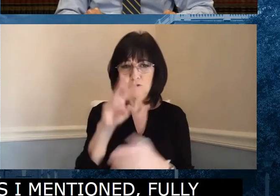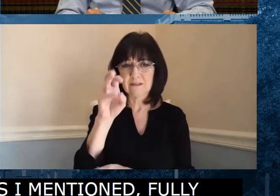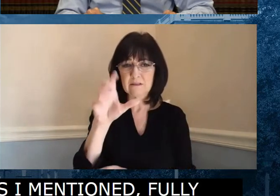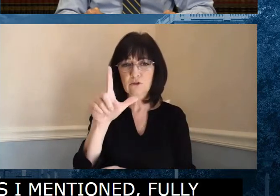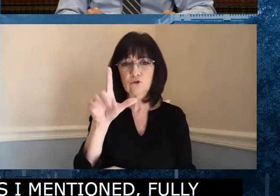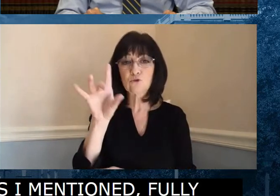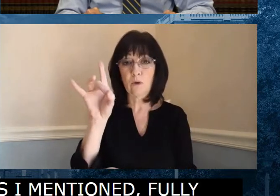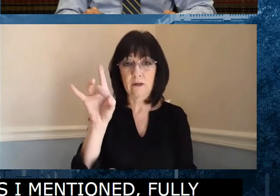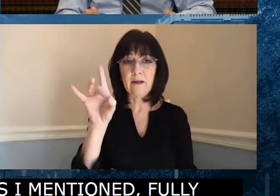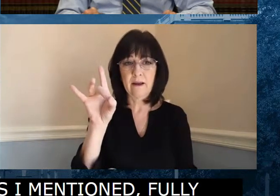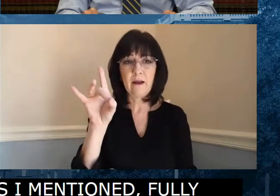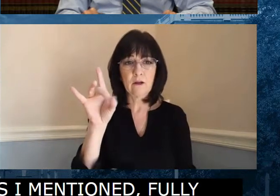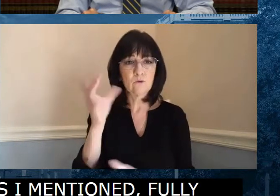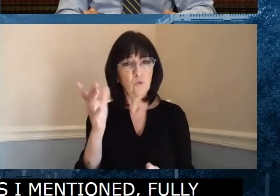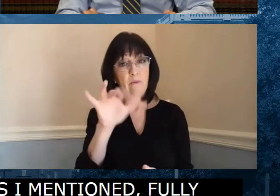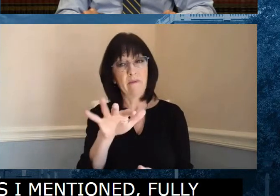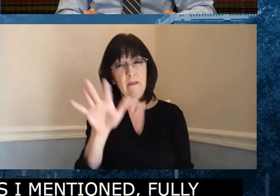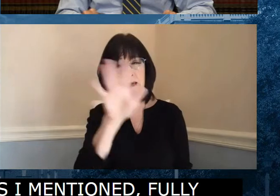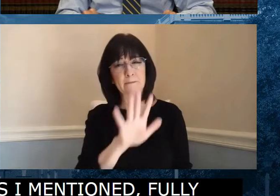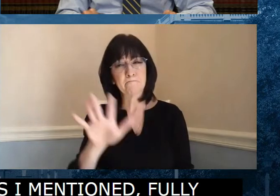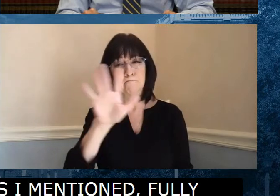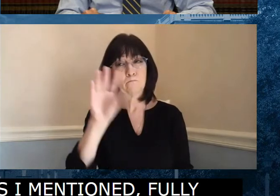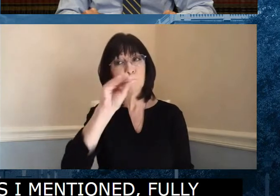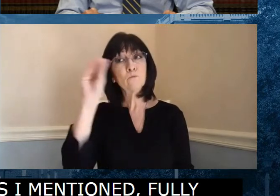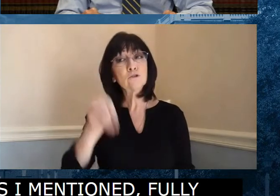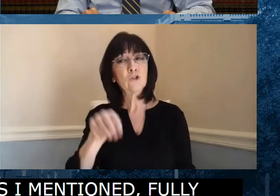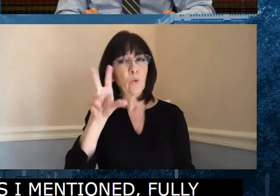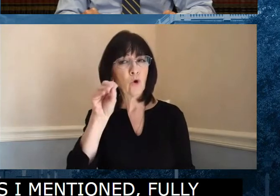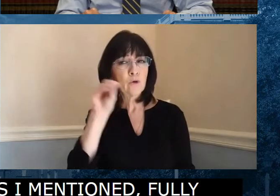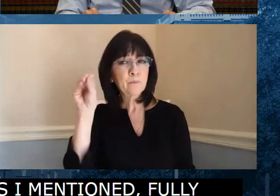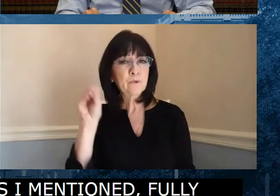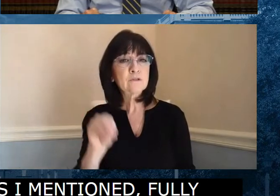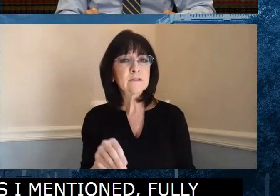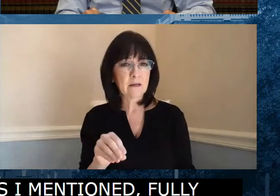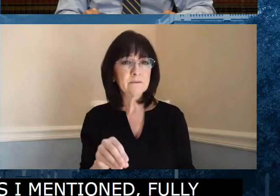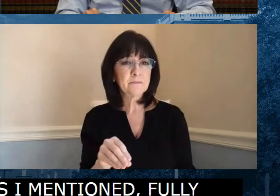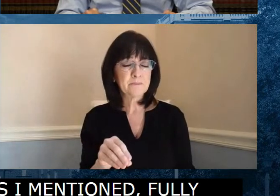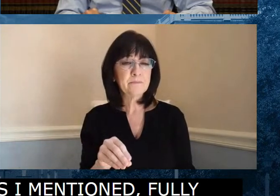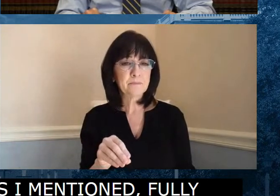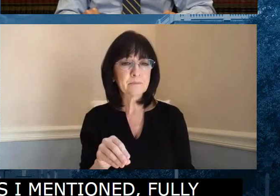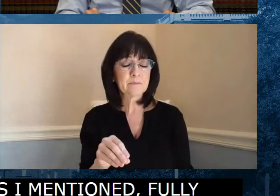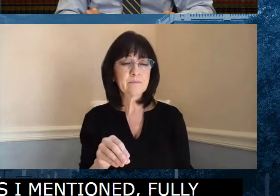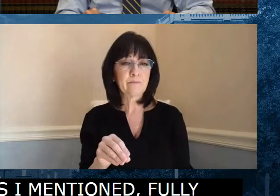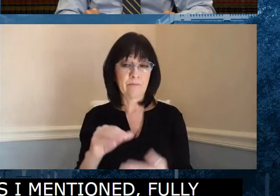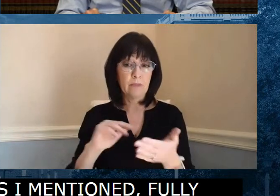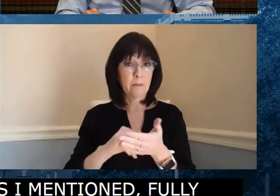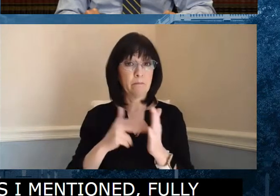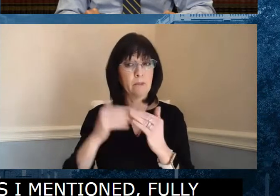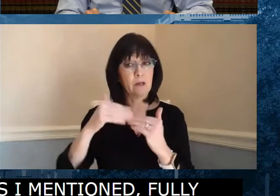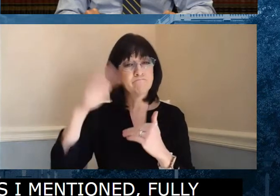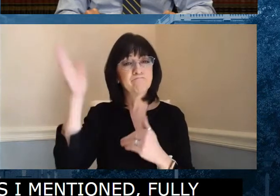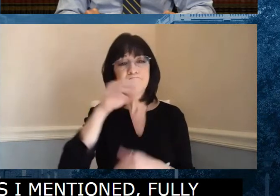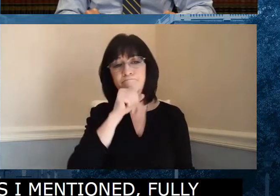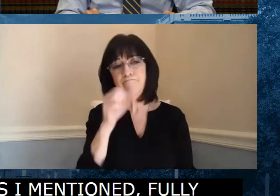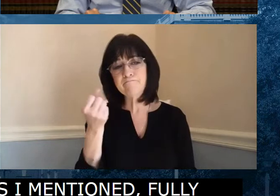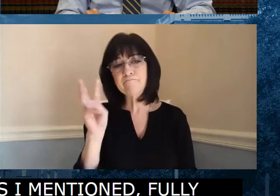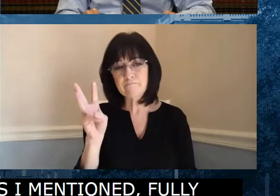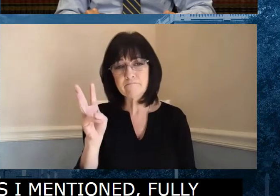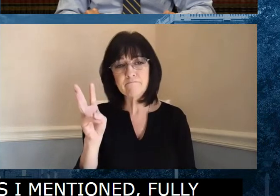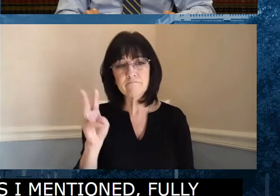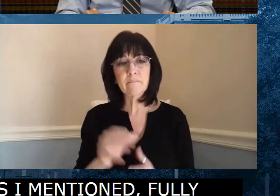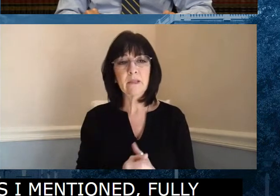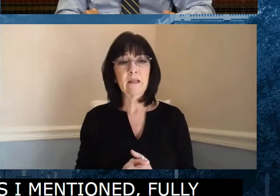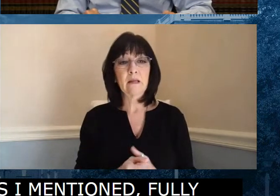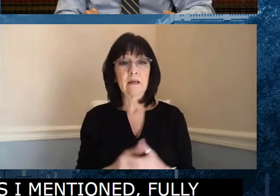234,628, about 30% of those that are eligible to be vaccinated. And again, almost closing in